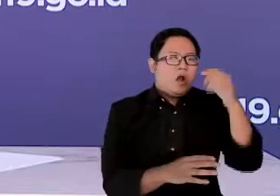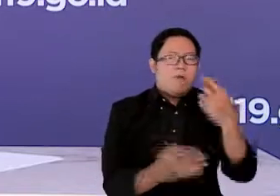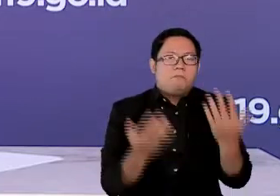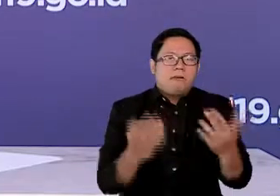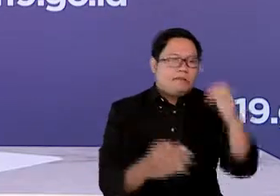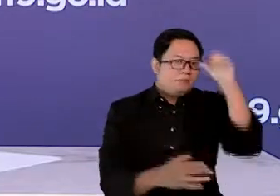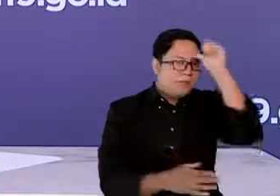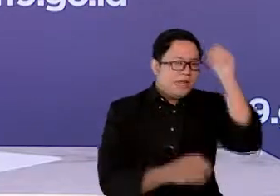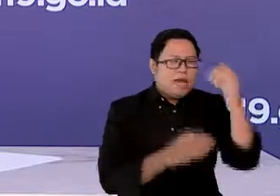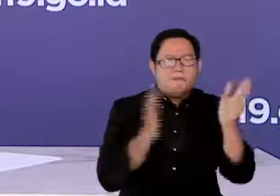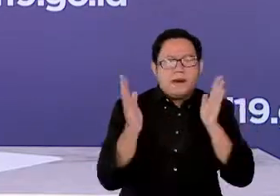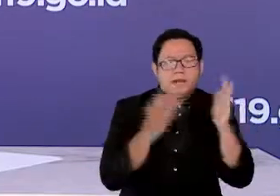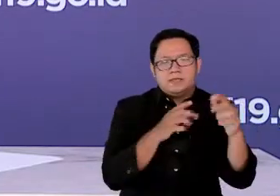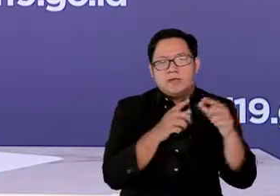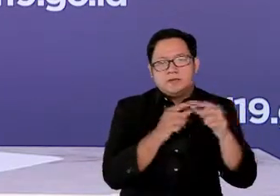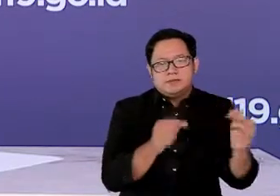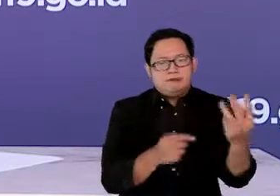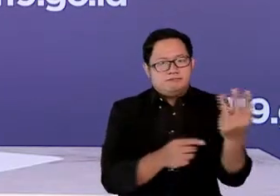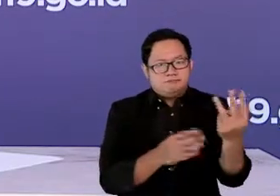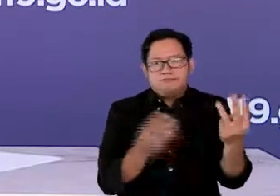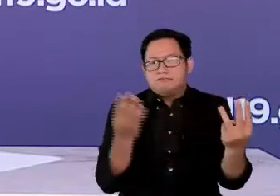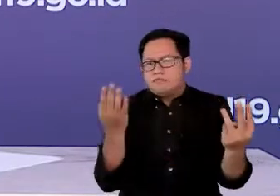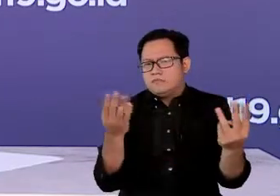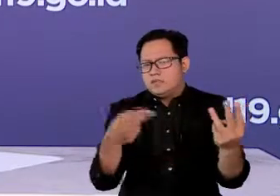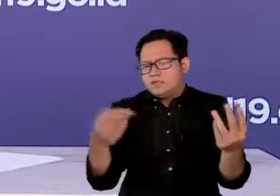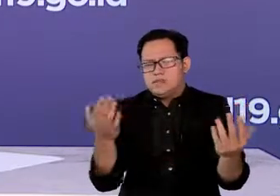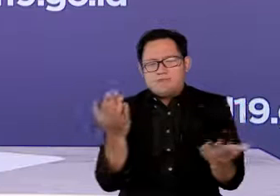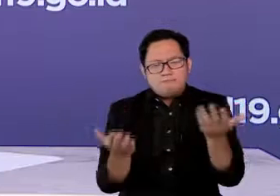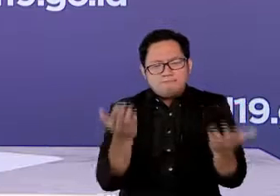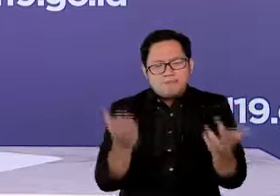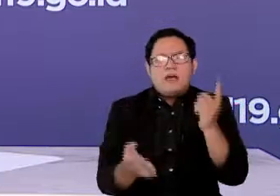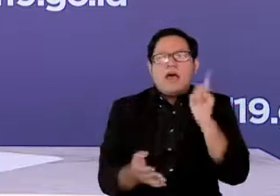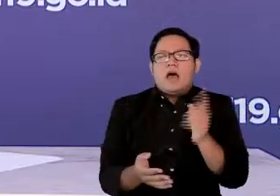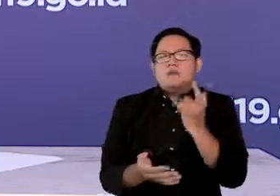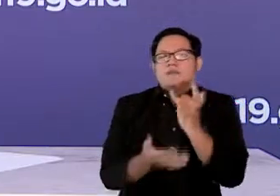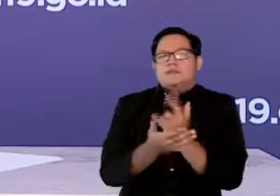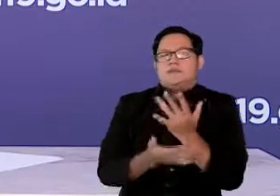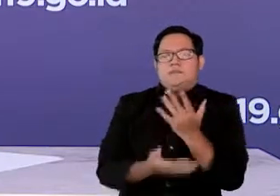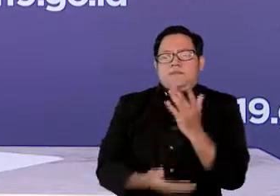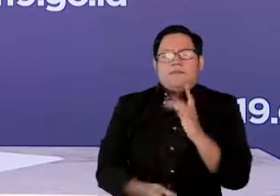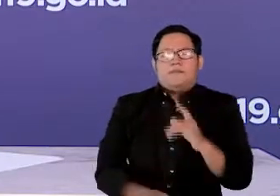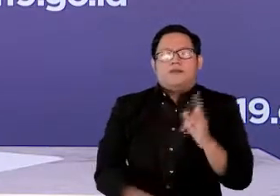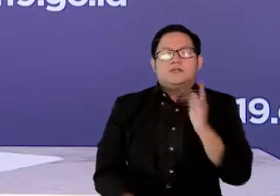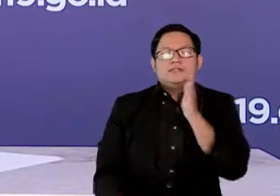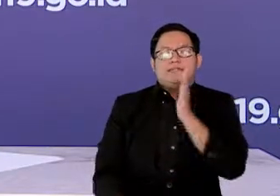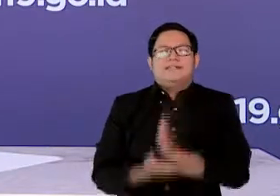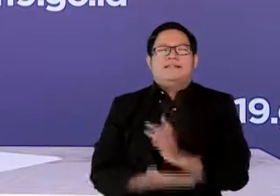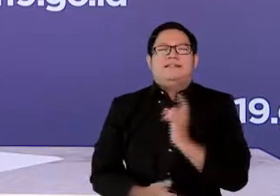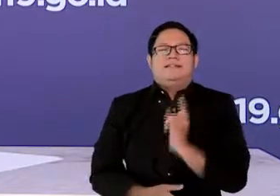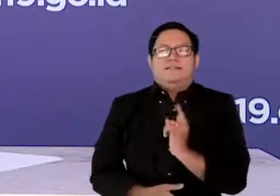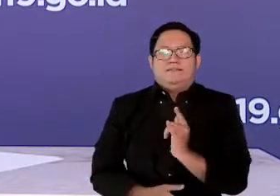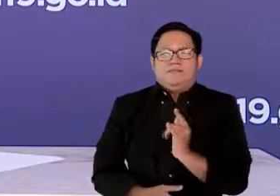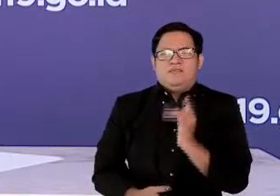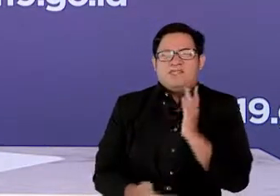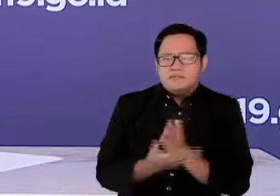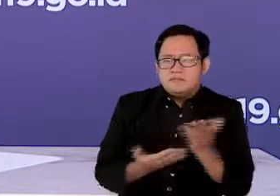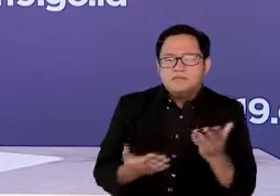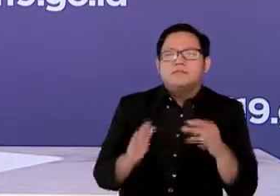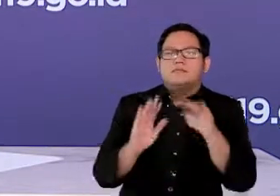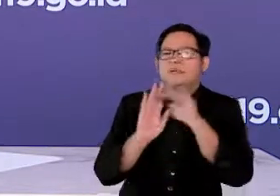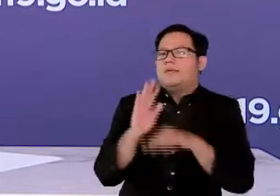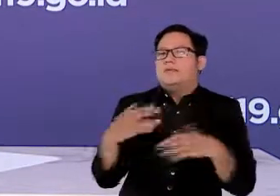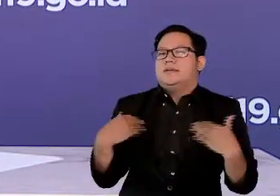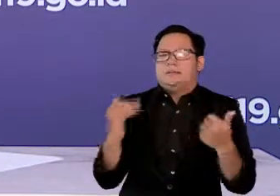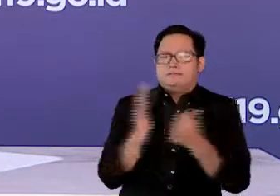Japan, we must be vigilant and remain disciplined about health protocols so that we don't catch